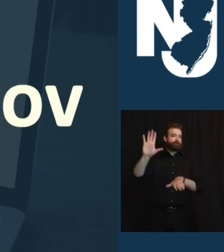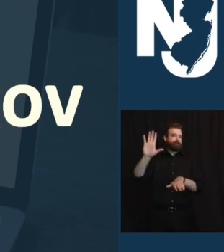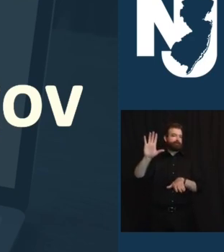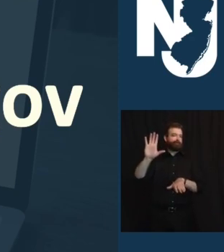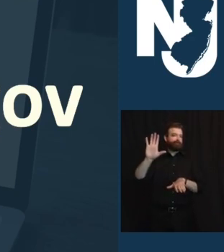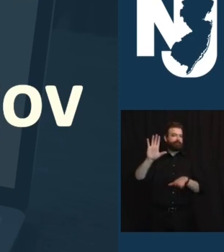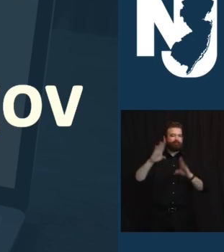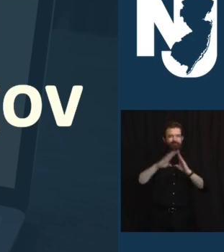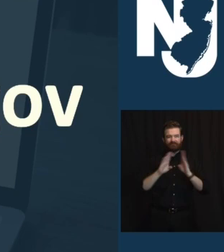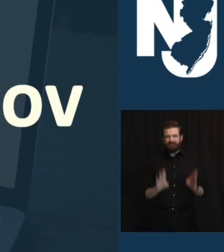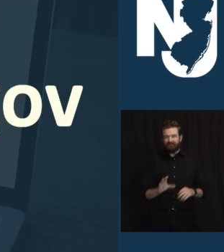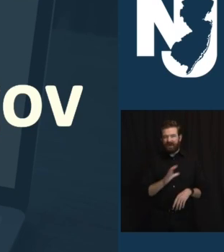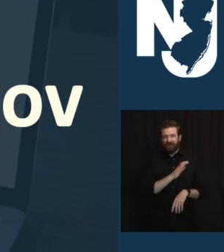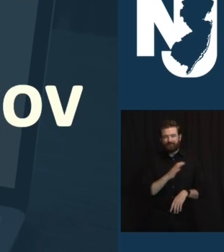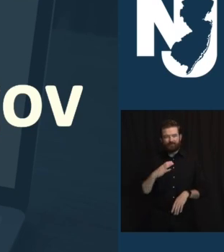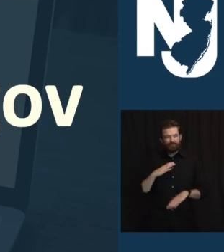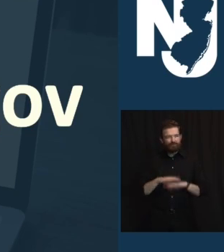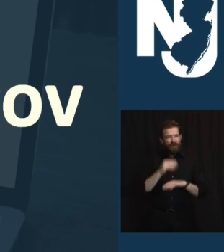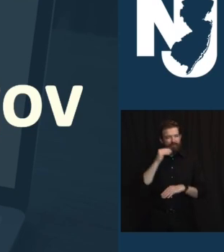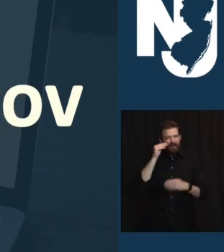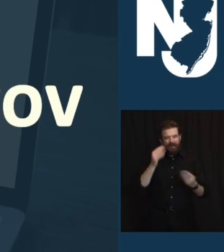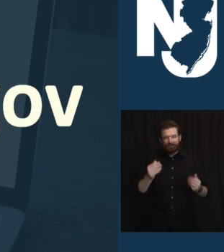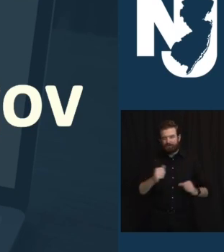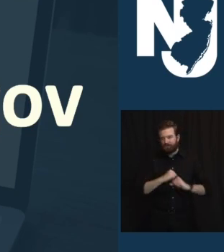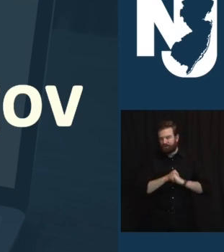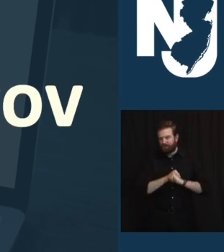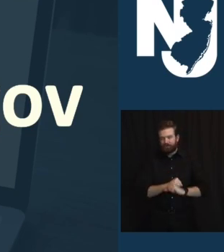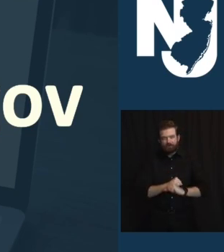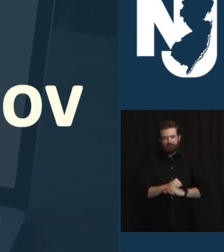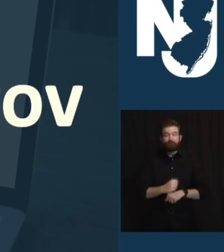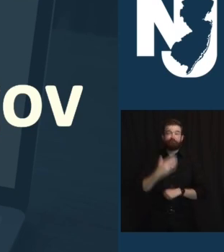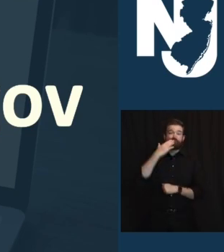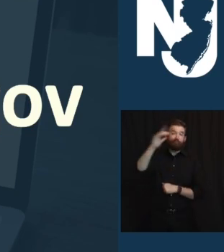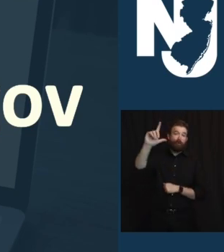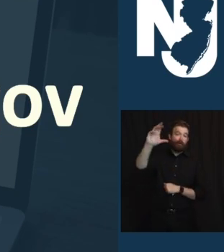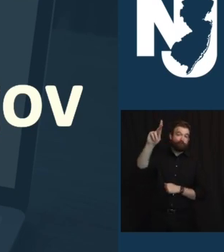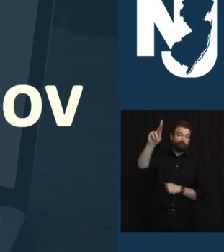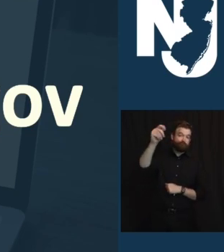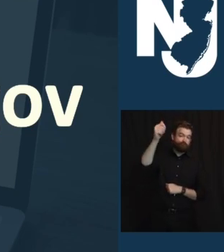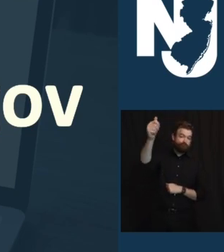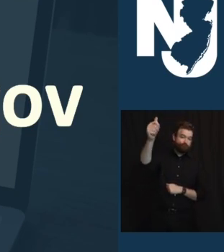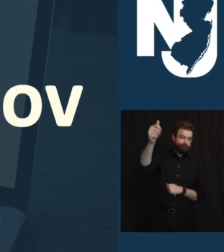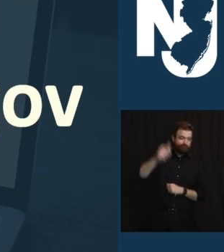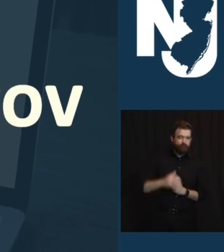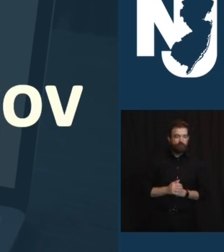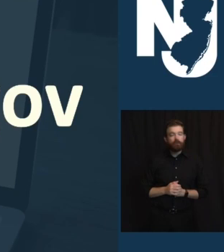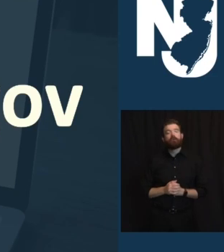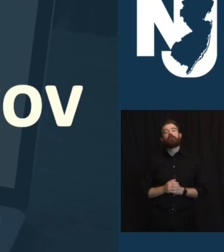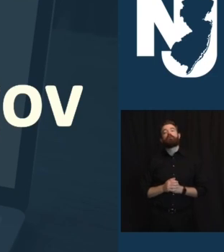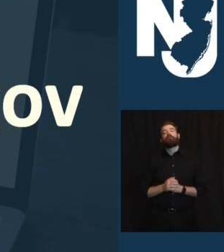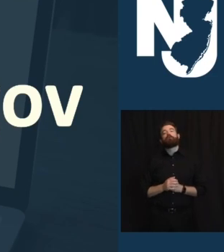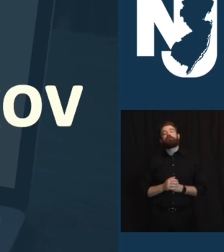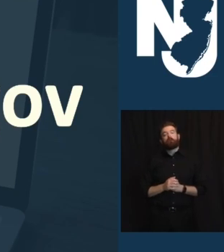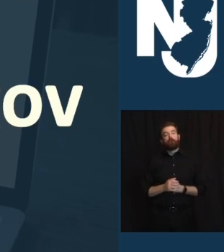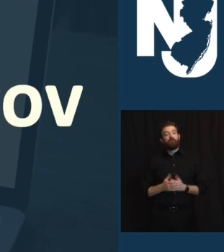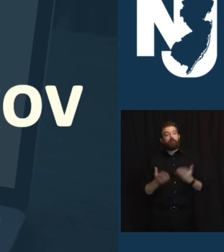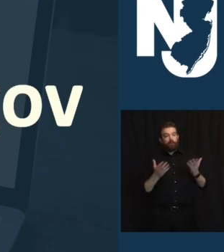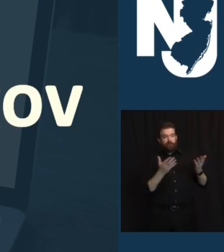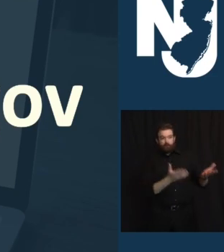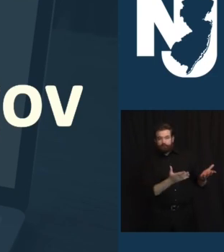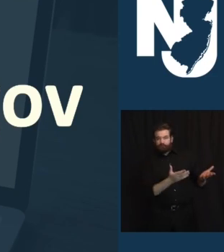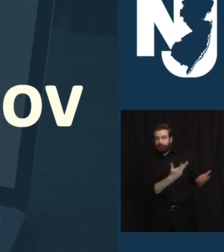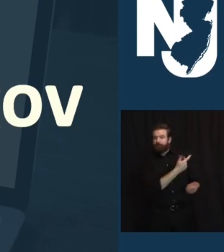so we wish him well in that endeavor. Let's start today, if we could, with a quick look at our latest vaccination